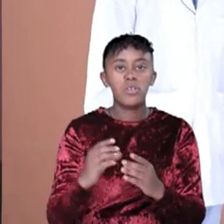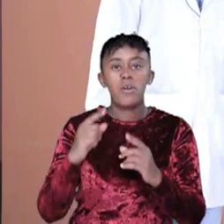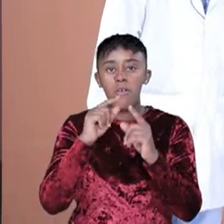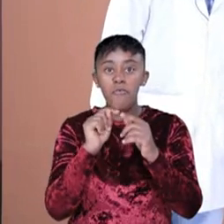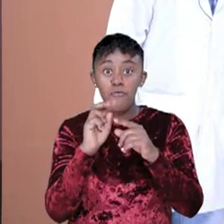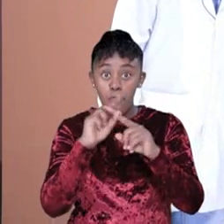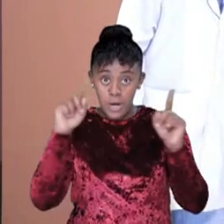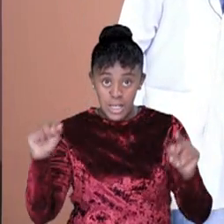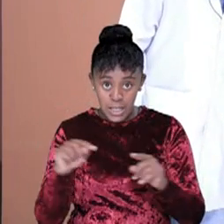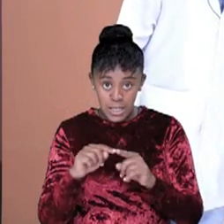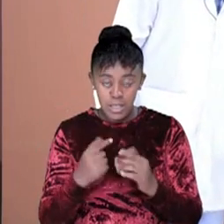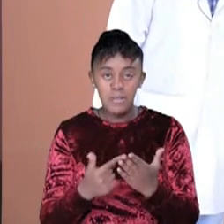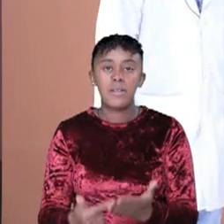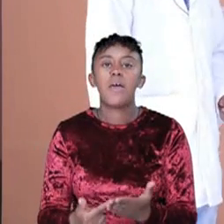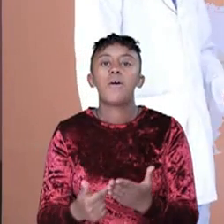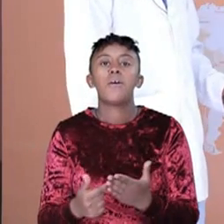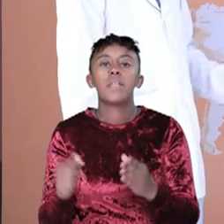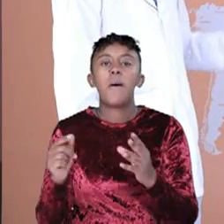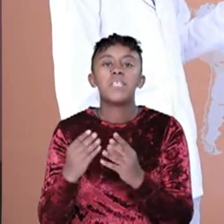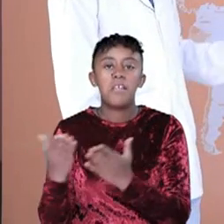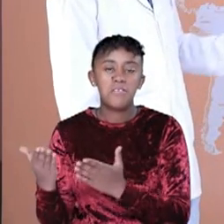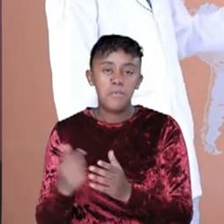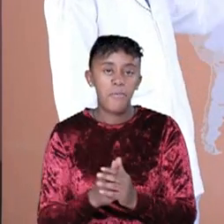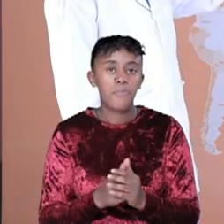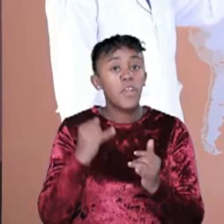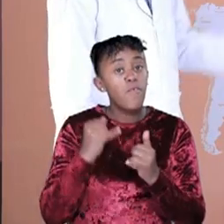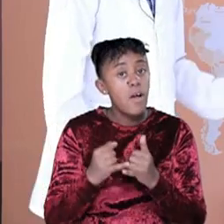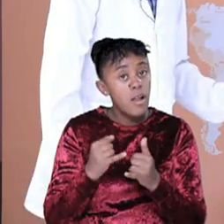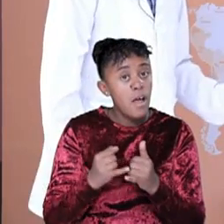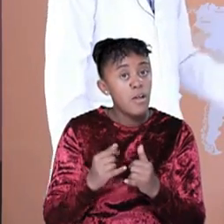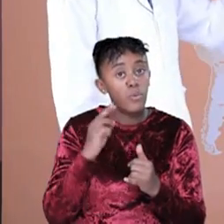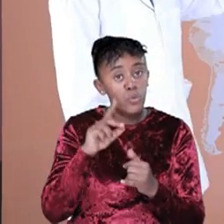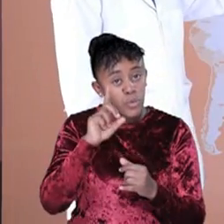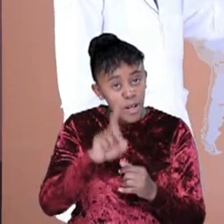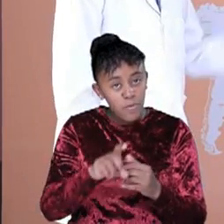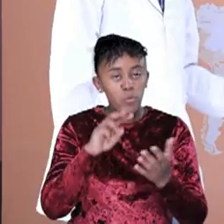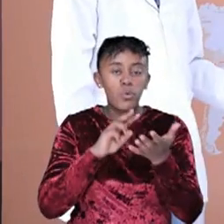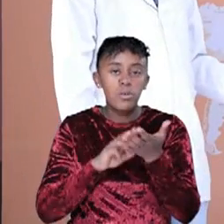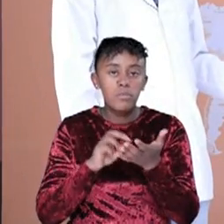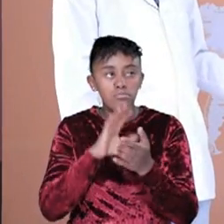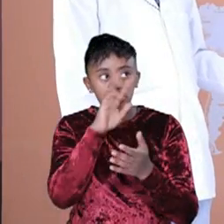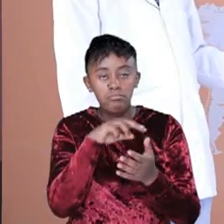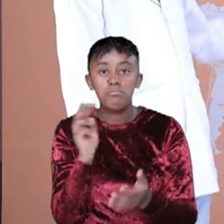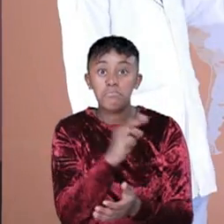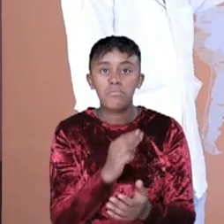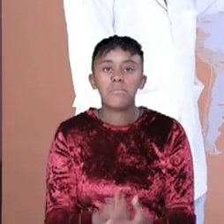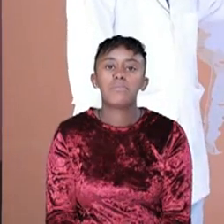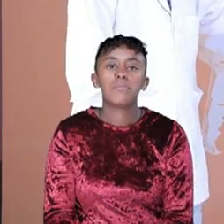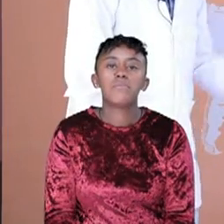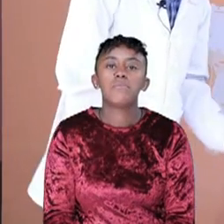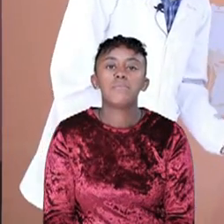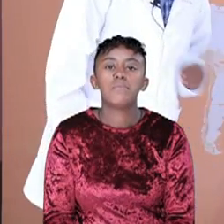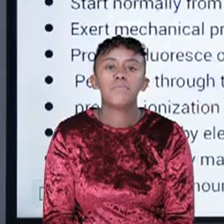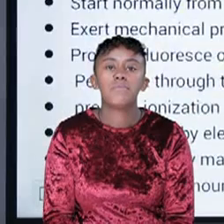on certain substance on which they fell. And finally, you should have to read the